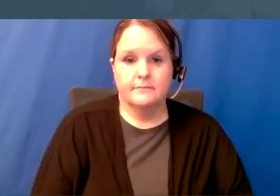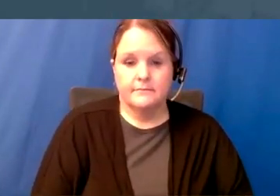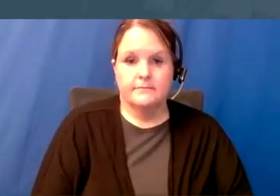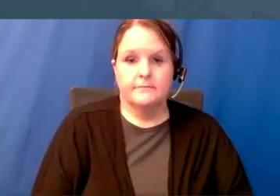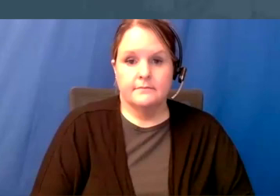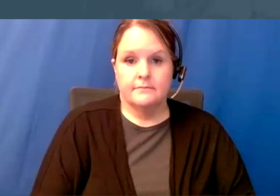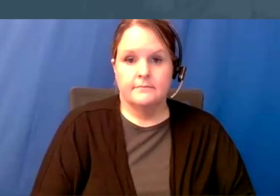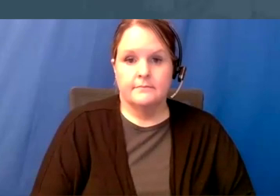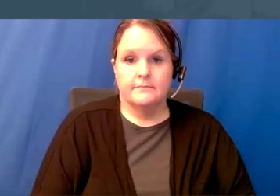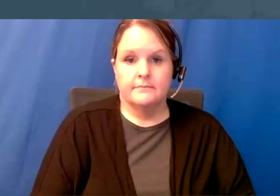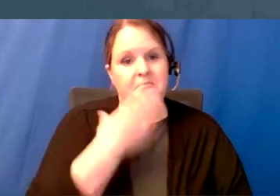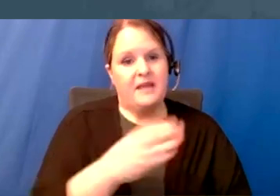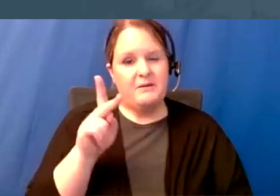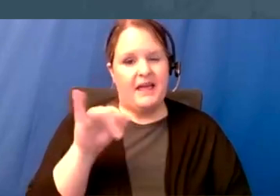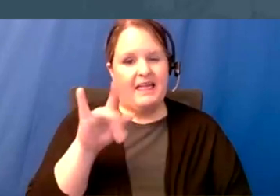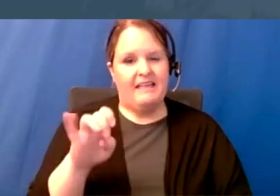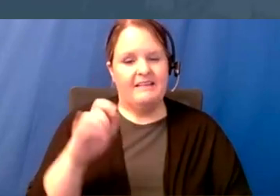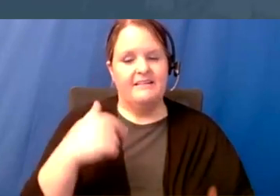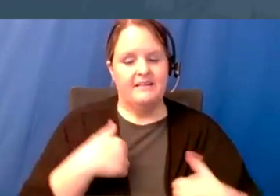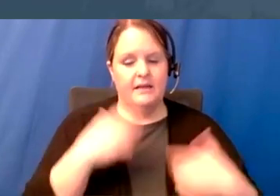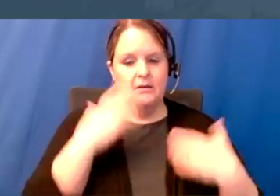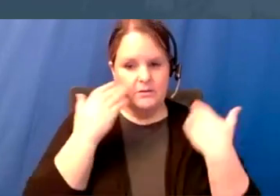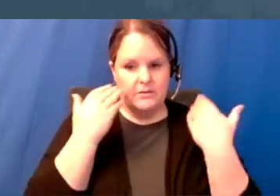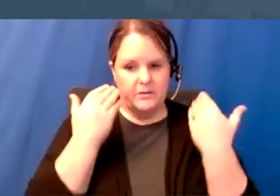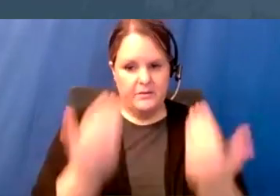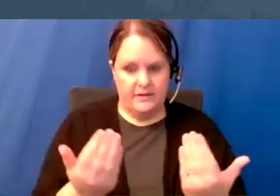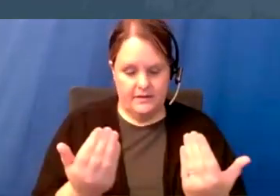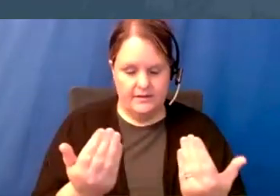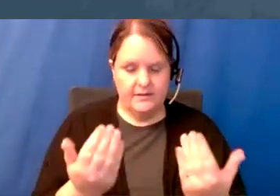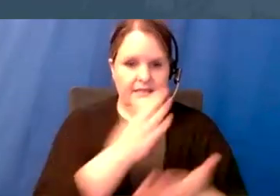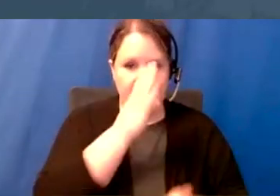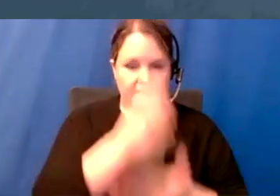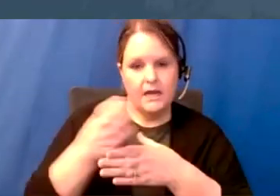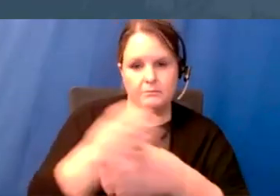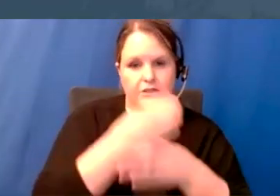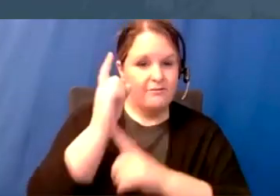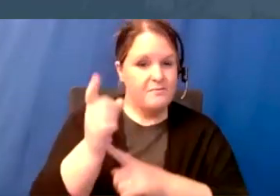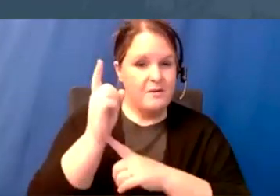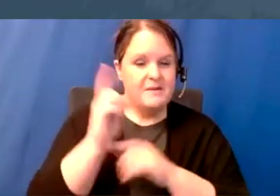Thanks, Kyle. I'm going to stop sharing for a moment,